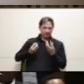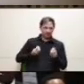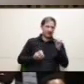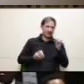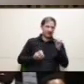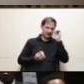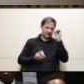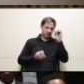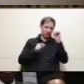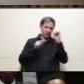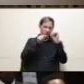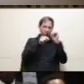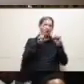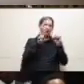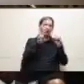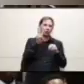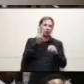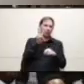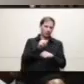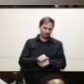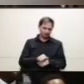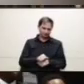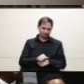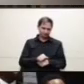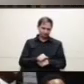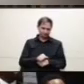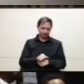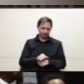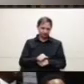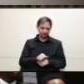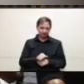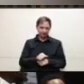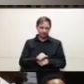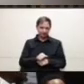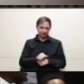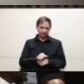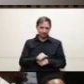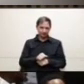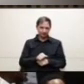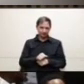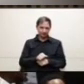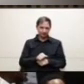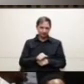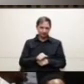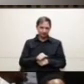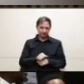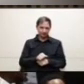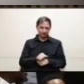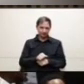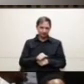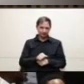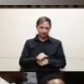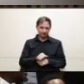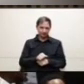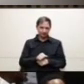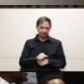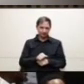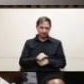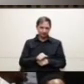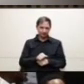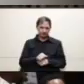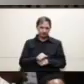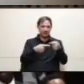0.42. Honorable Chair, we have remedial action to capacitate or to increase the revenue in our